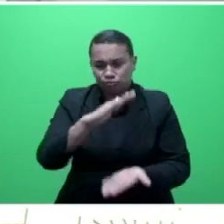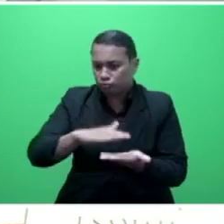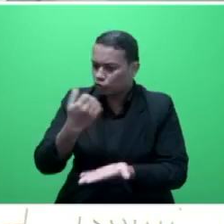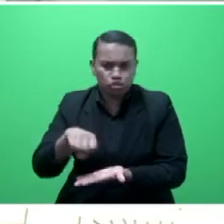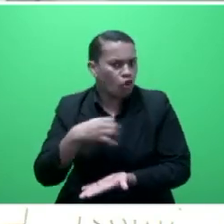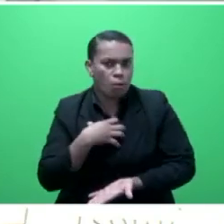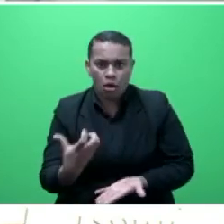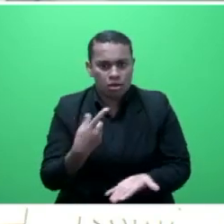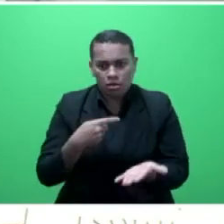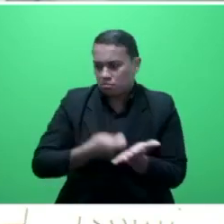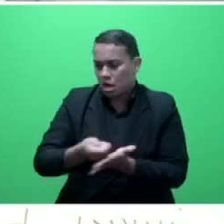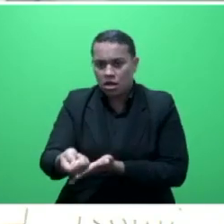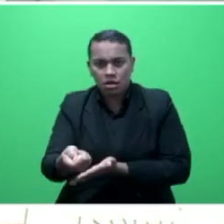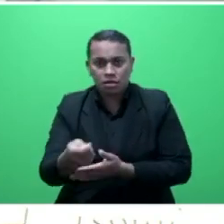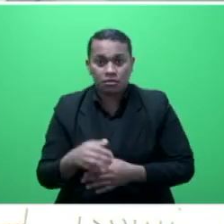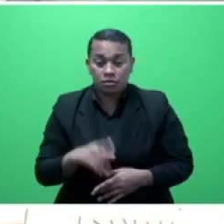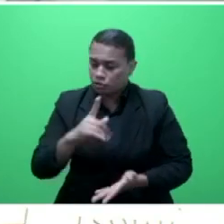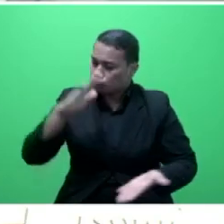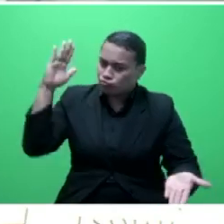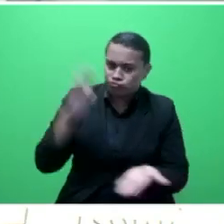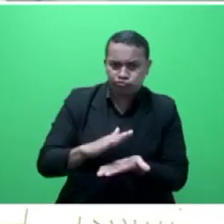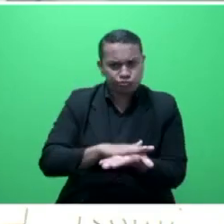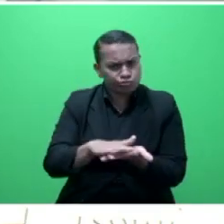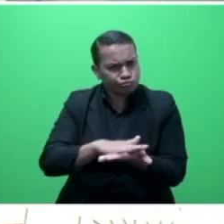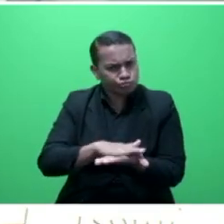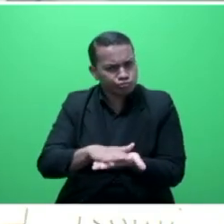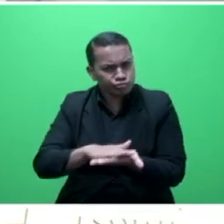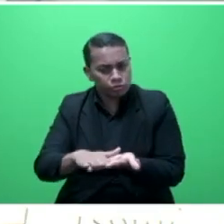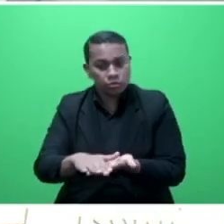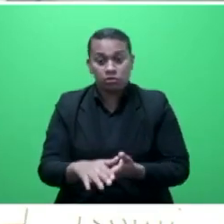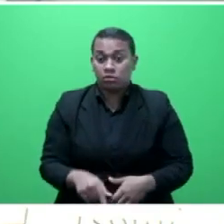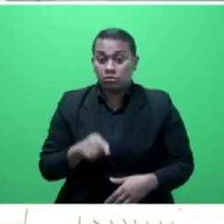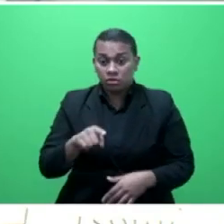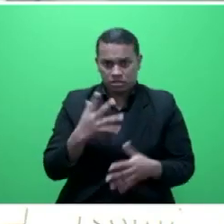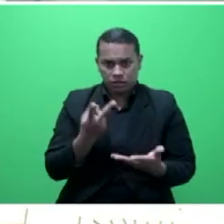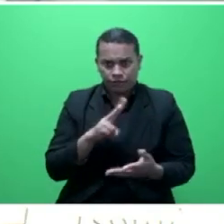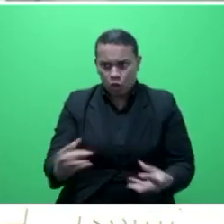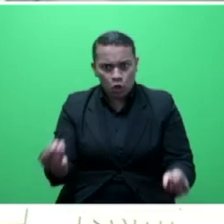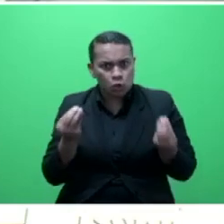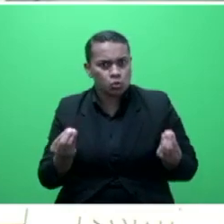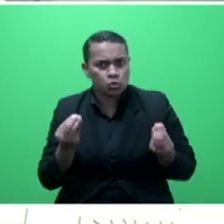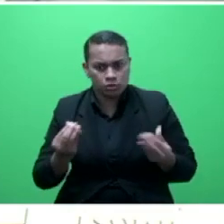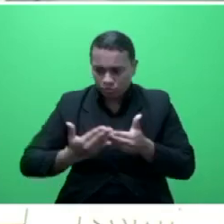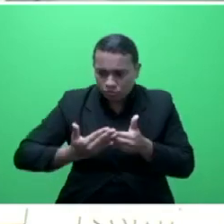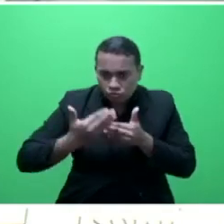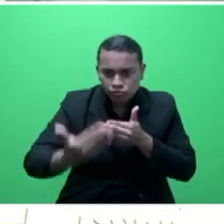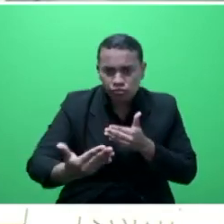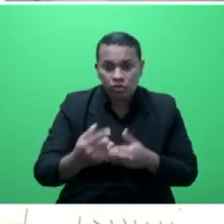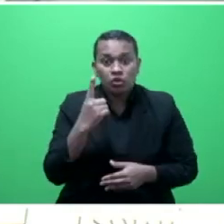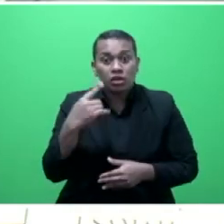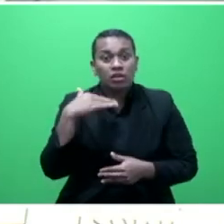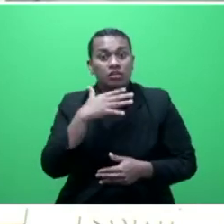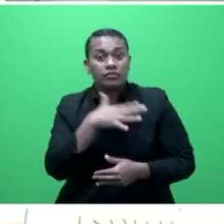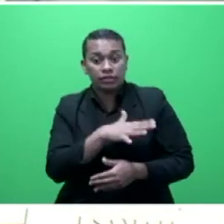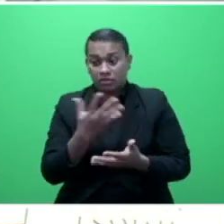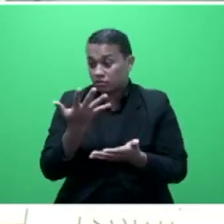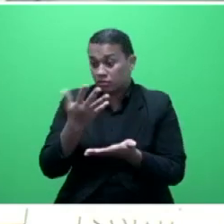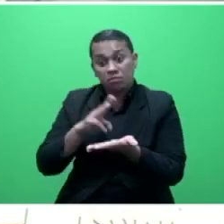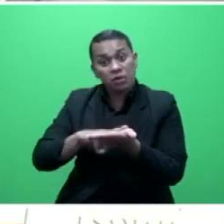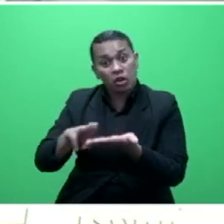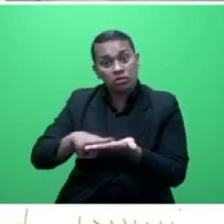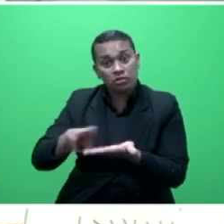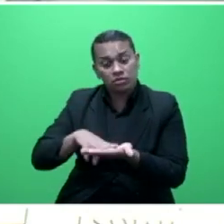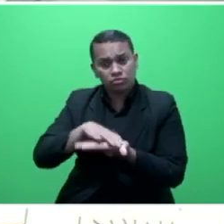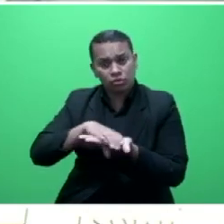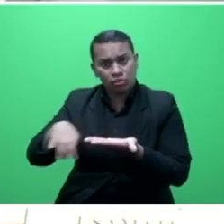Mr. Speaker, sir, alone represent, valued at last year's revenue collection, $500 million, an unprecedented sacrifice of